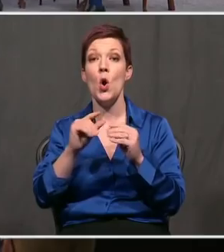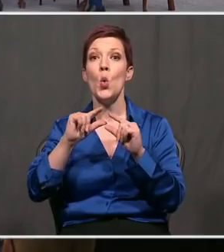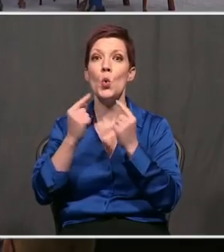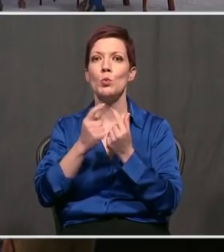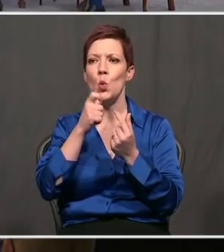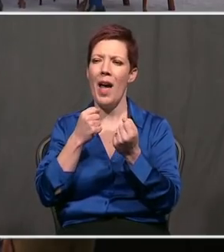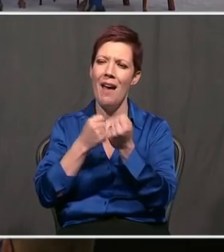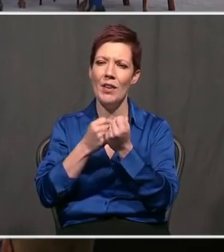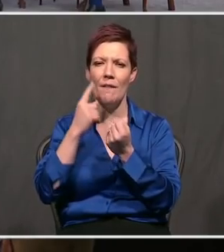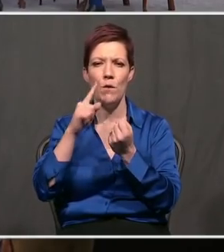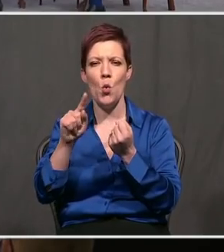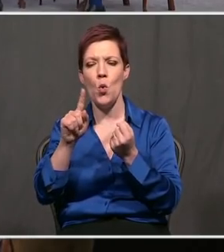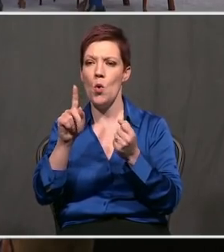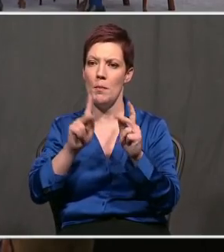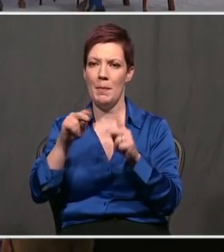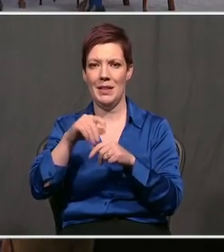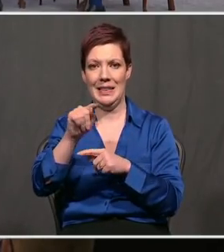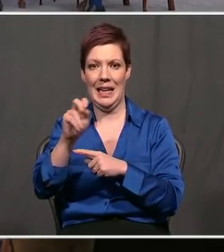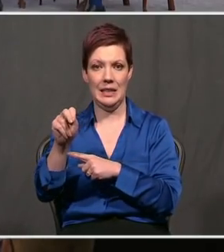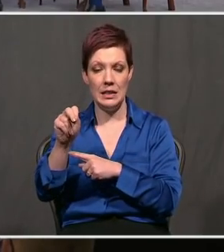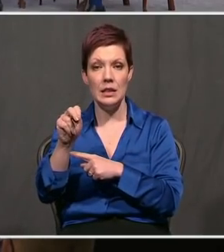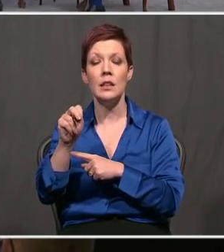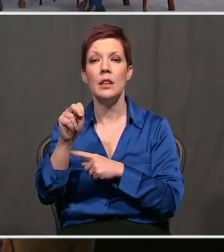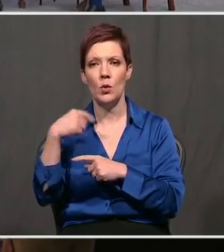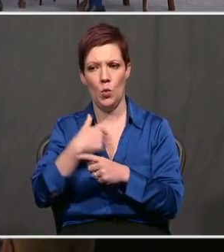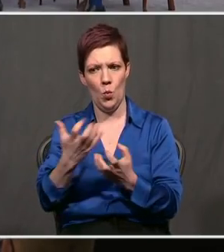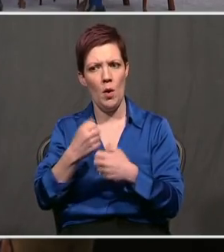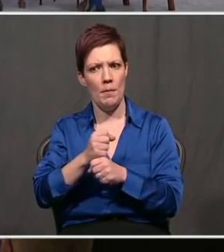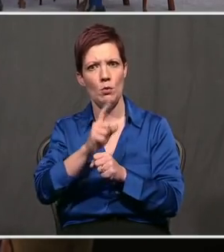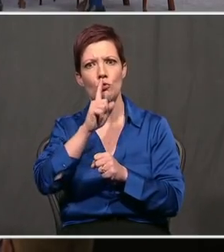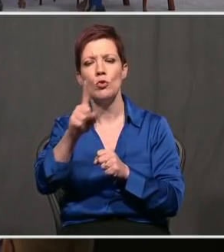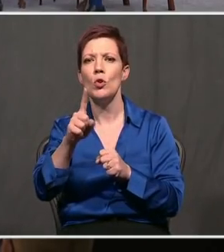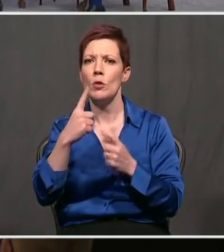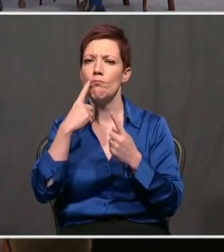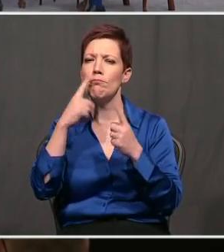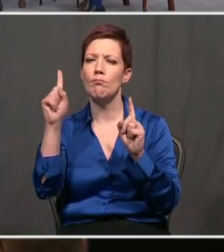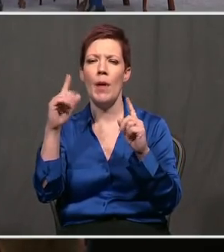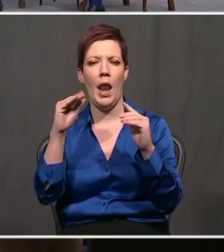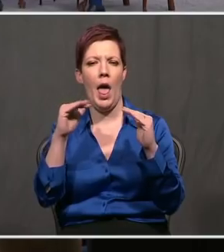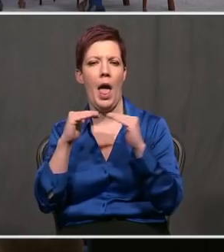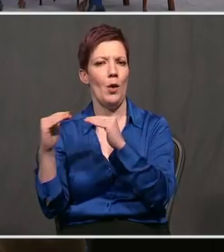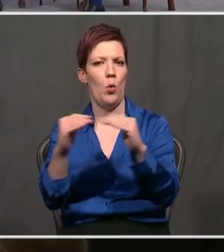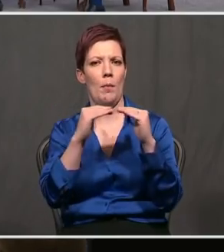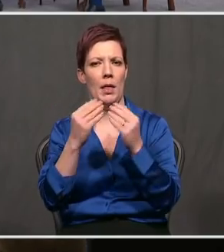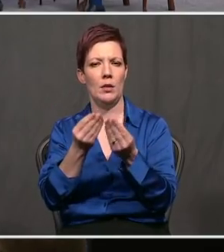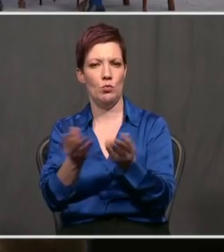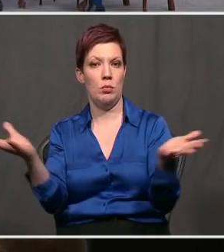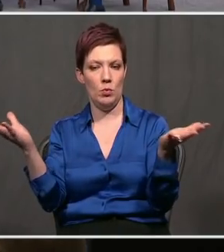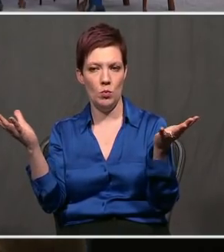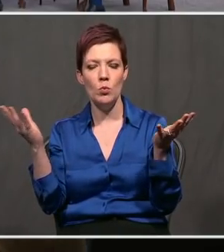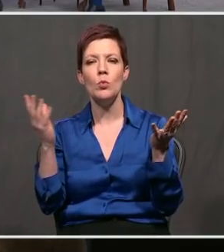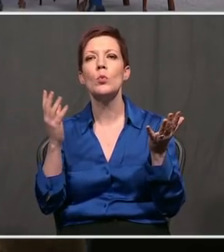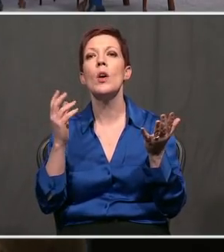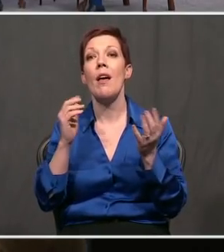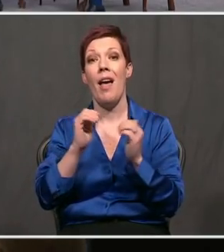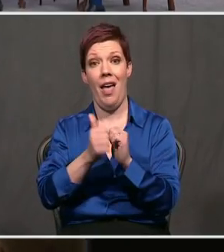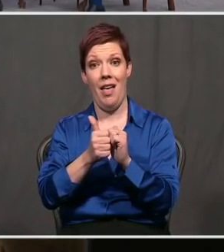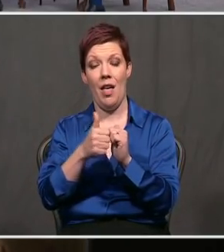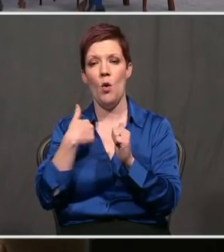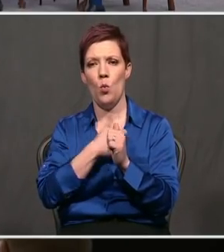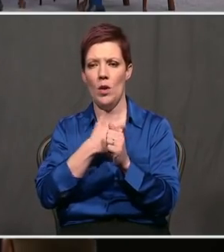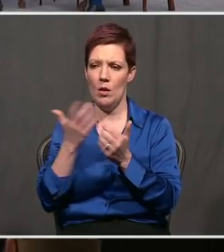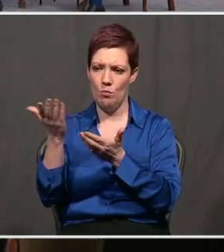advocate for Tennesseans, because we want to make sure this gets distributed equitably. And in order to do that, we brought in